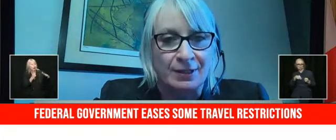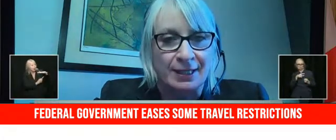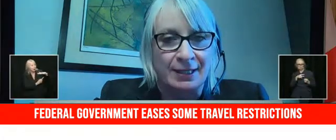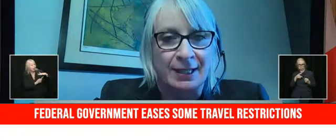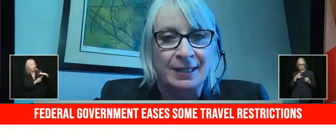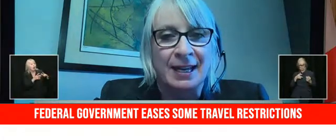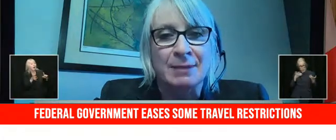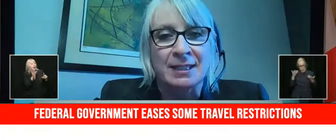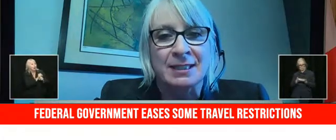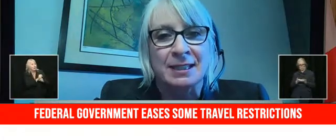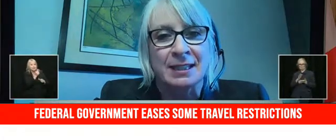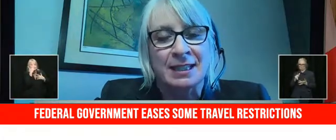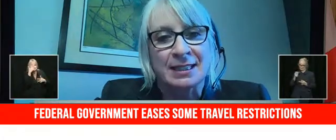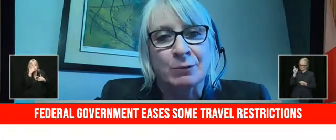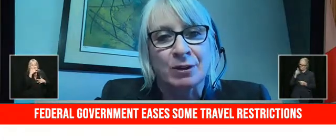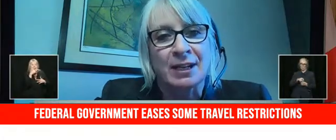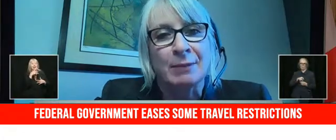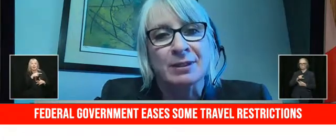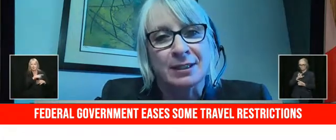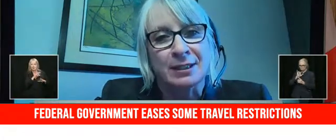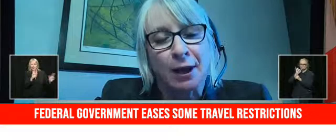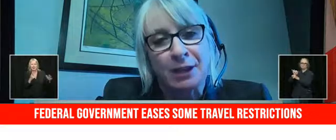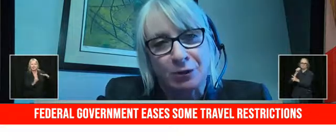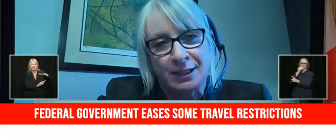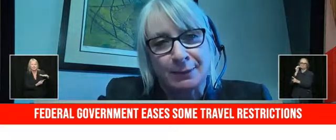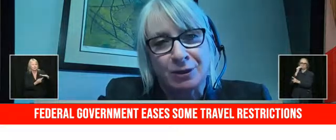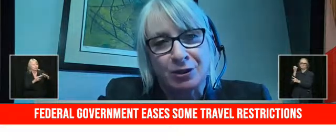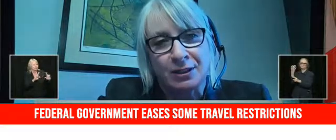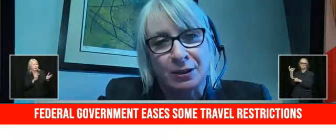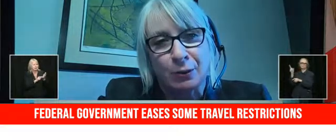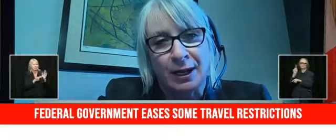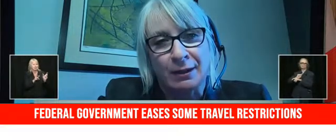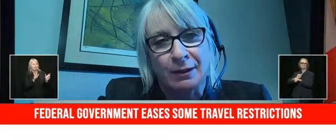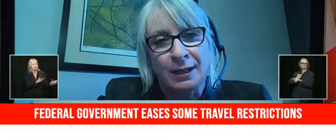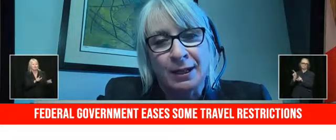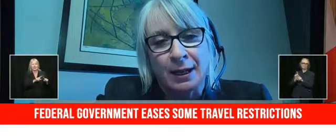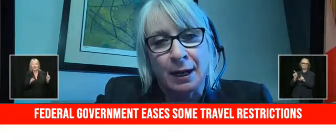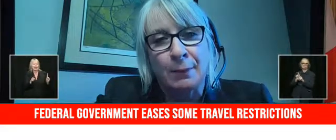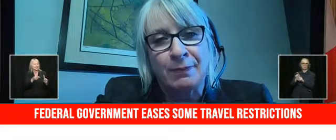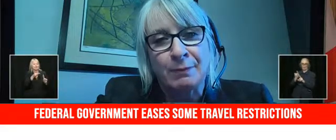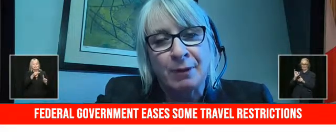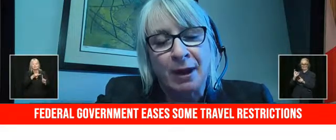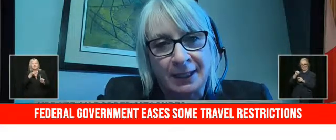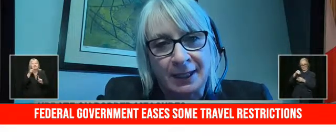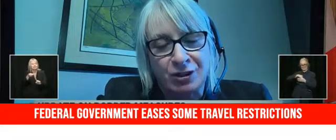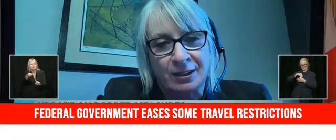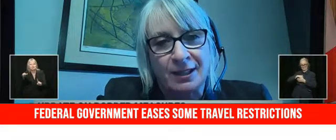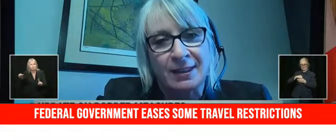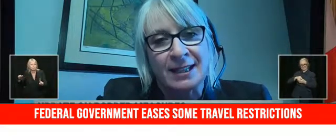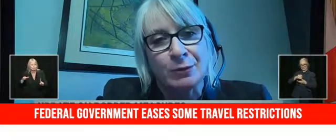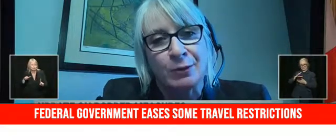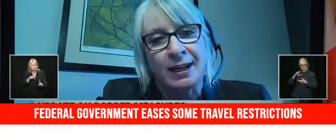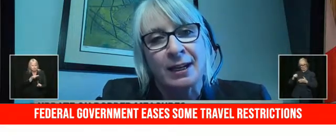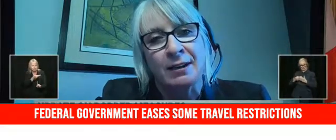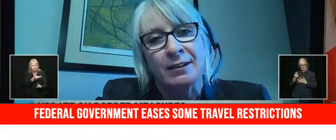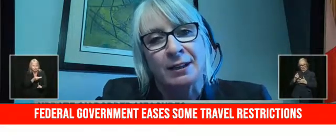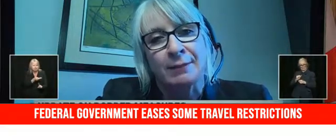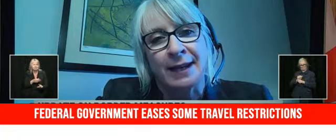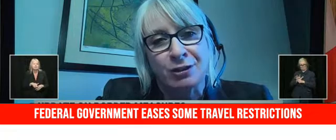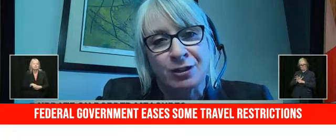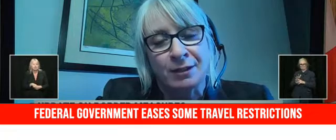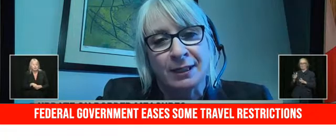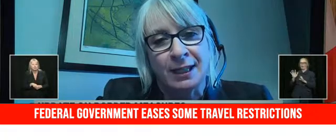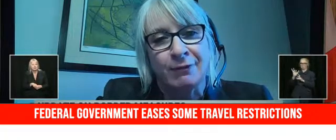in quarantine, and that means that we're able to stop the transmission into the wider population. And that's why on